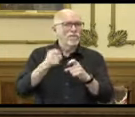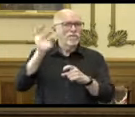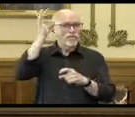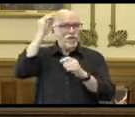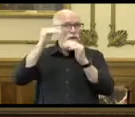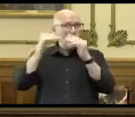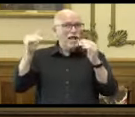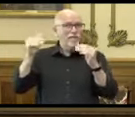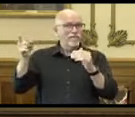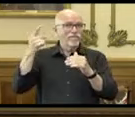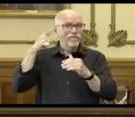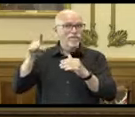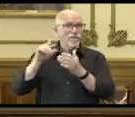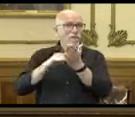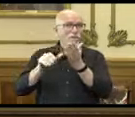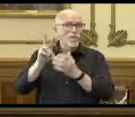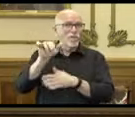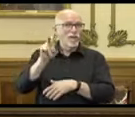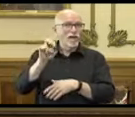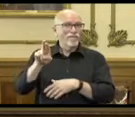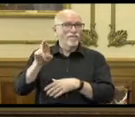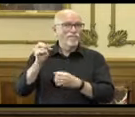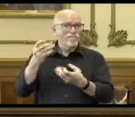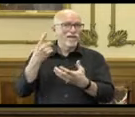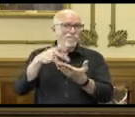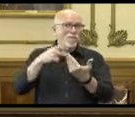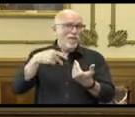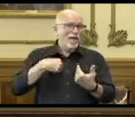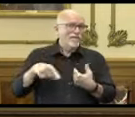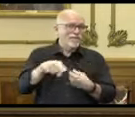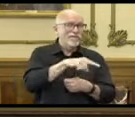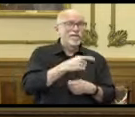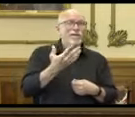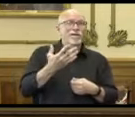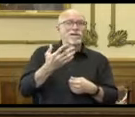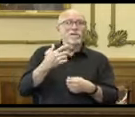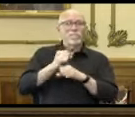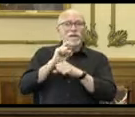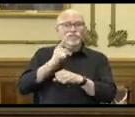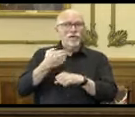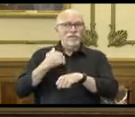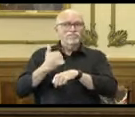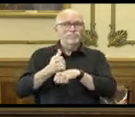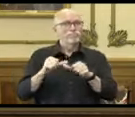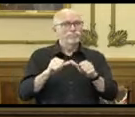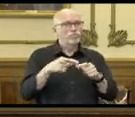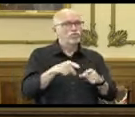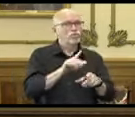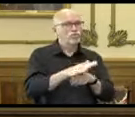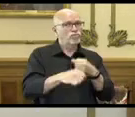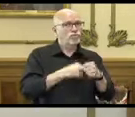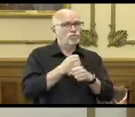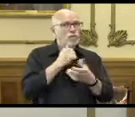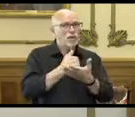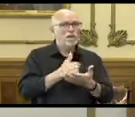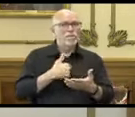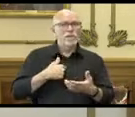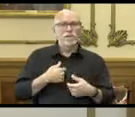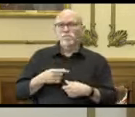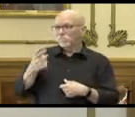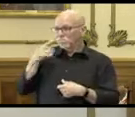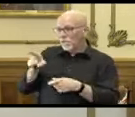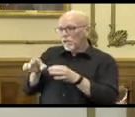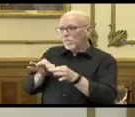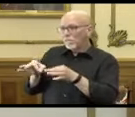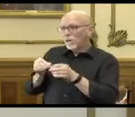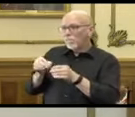level for waivers that are in place for many of our programs, to have those in place during the school year will help us get through this together. You want to talk just a second